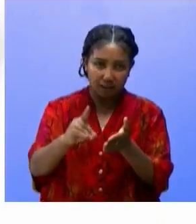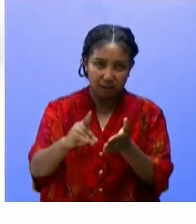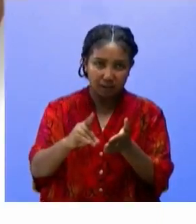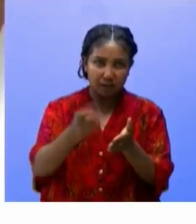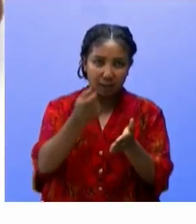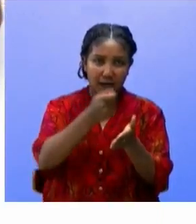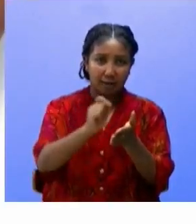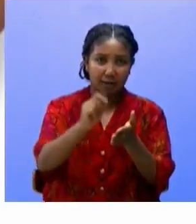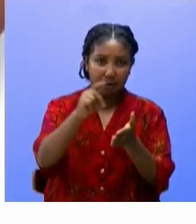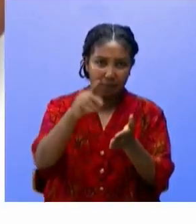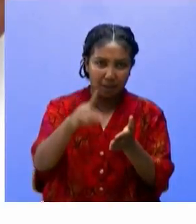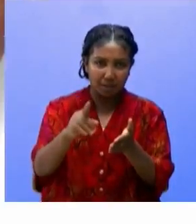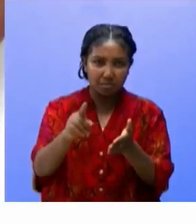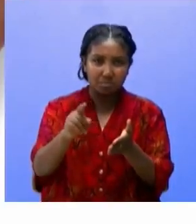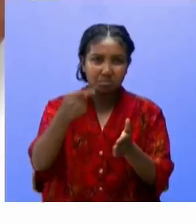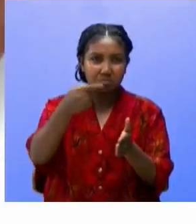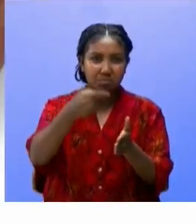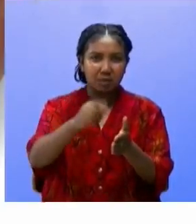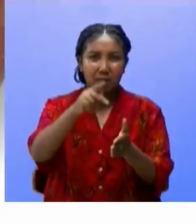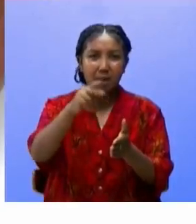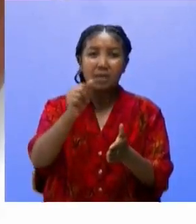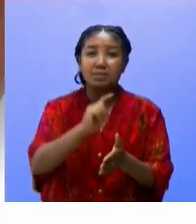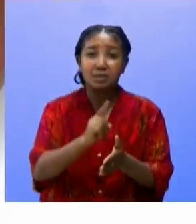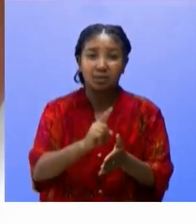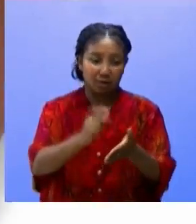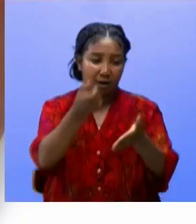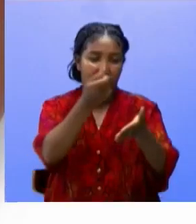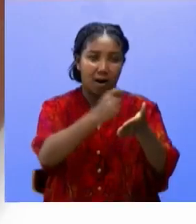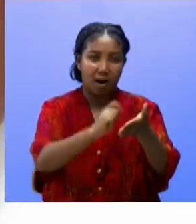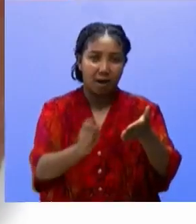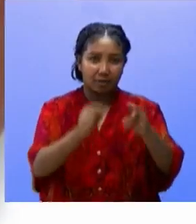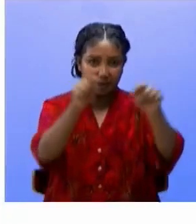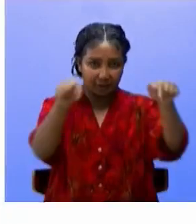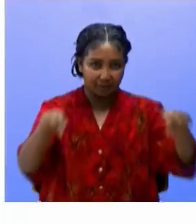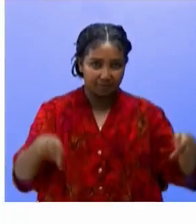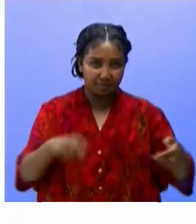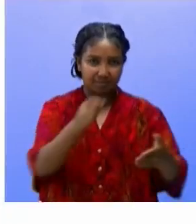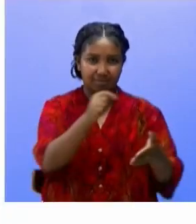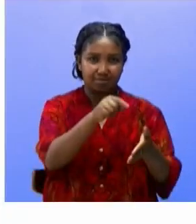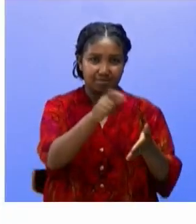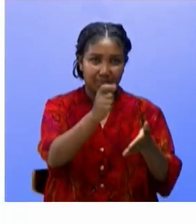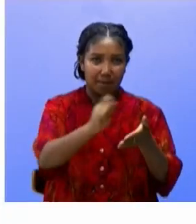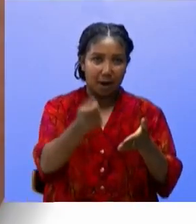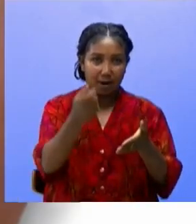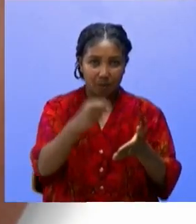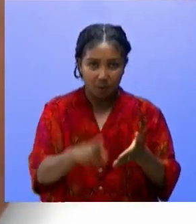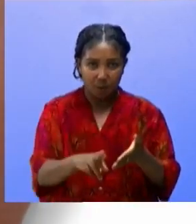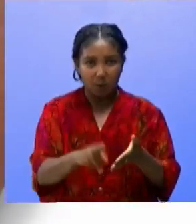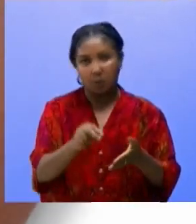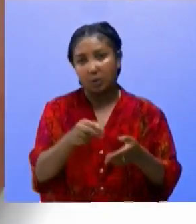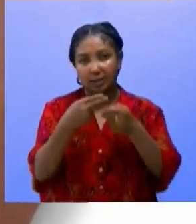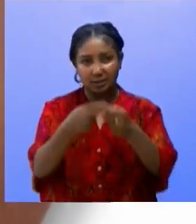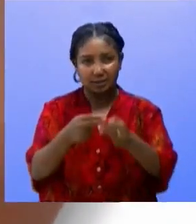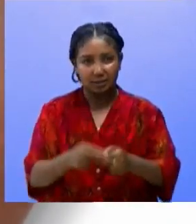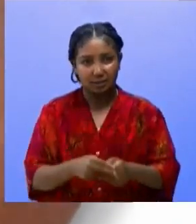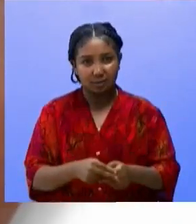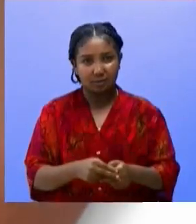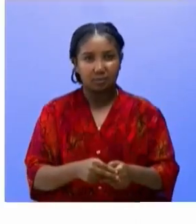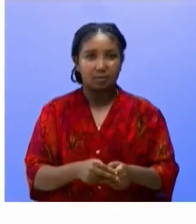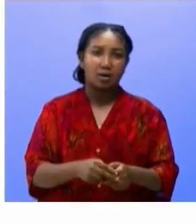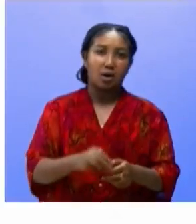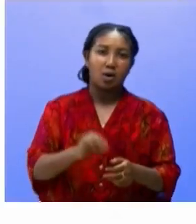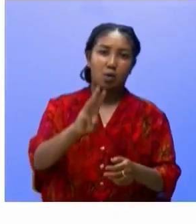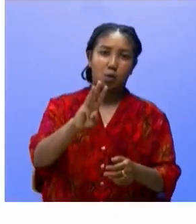pad. What kind of pad is it? It is what? A writing pad. Or you can say a wedding